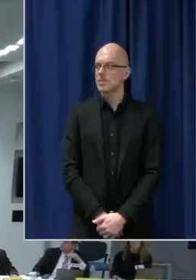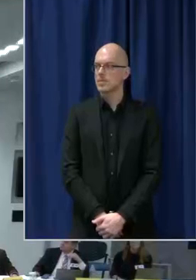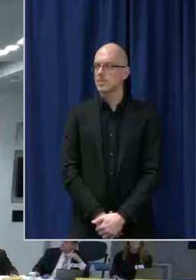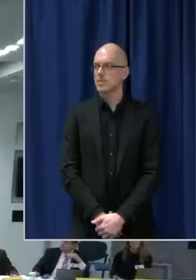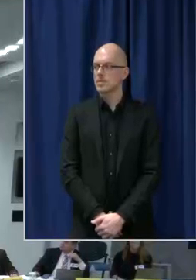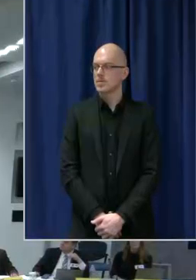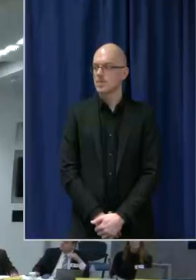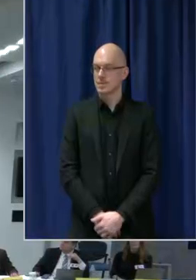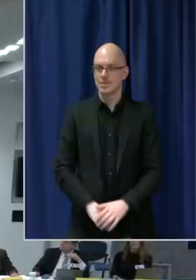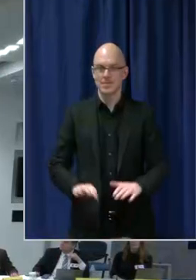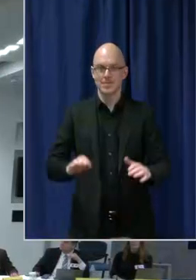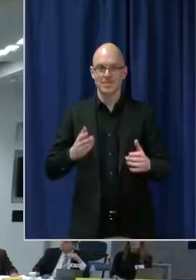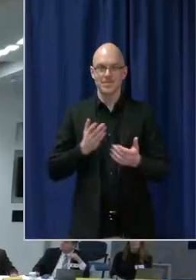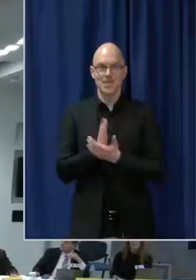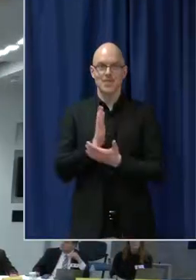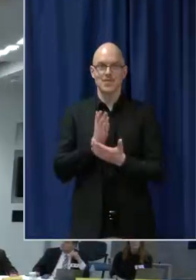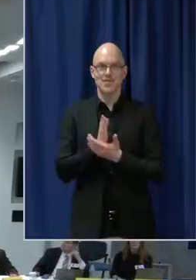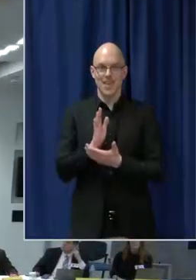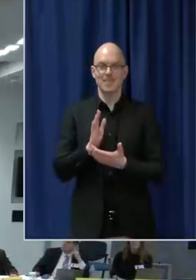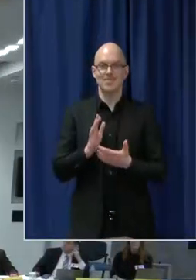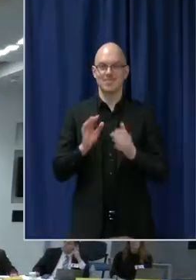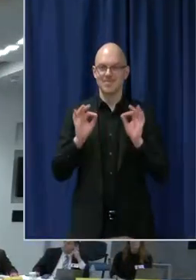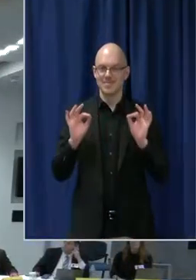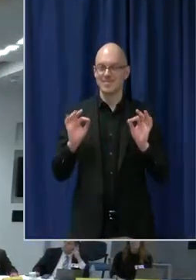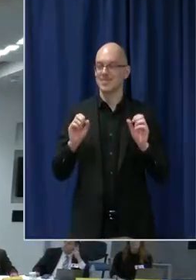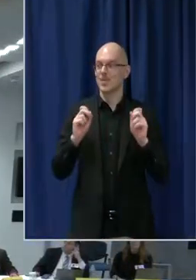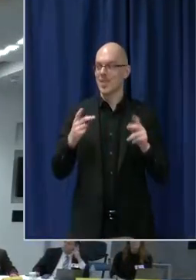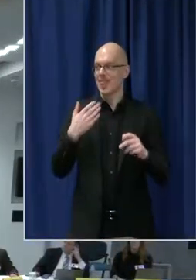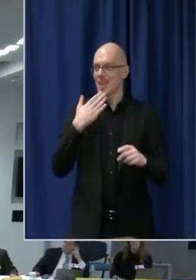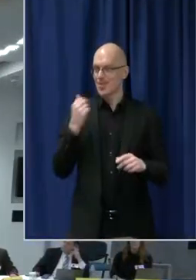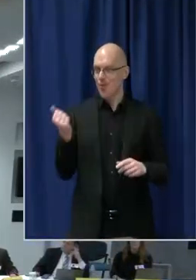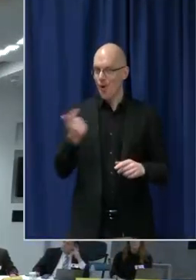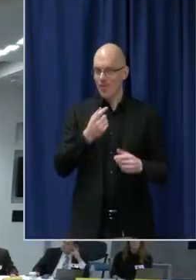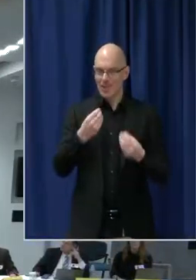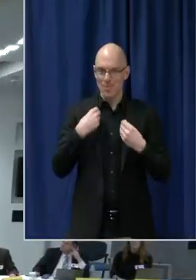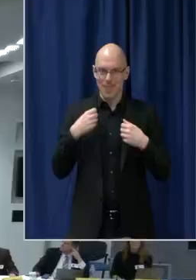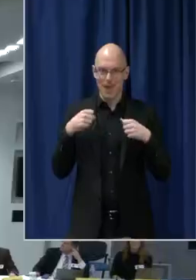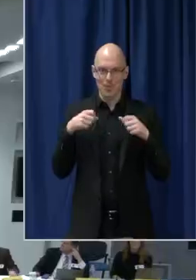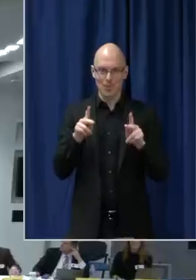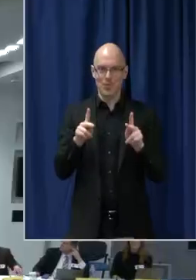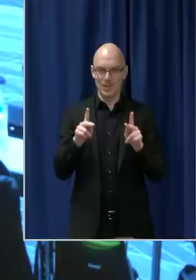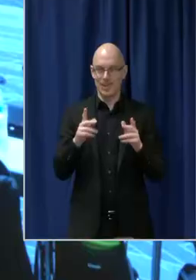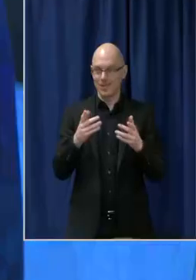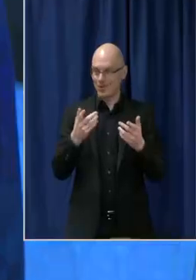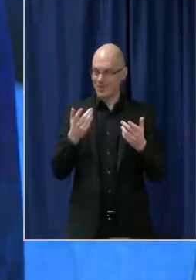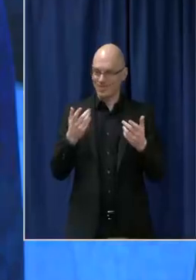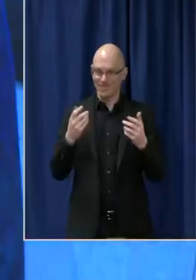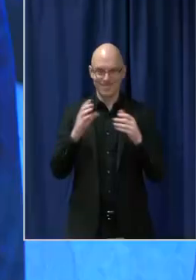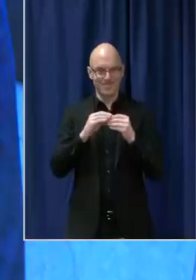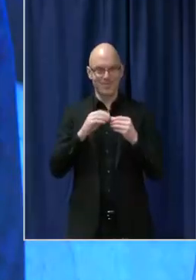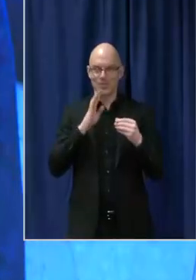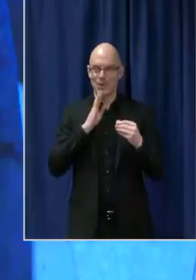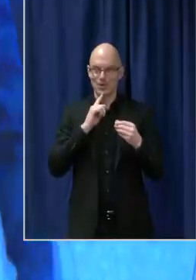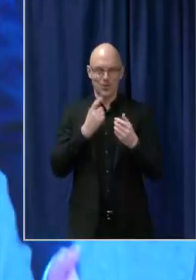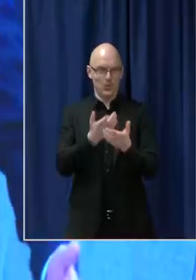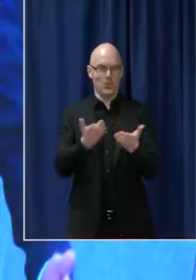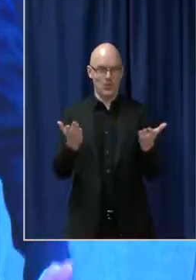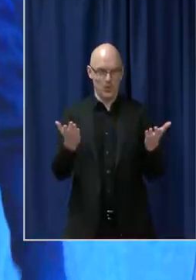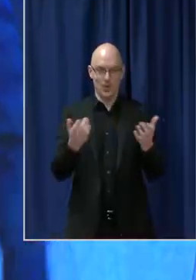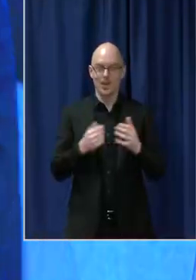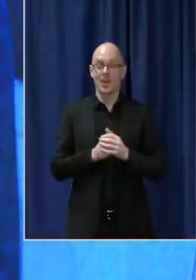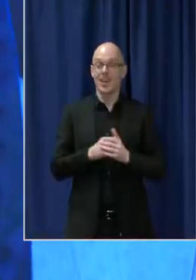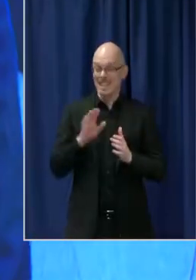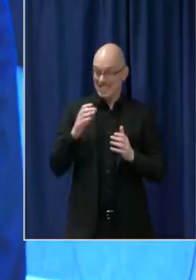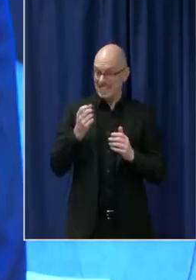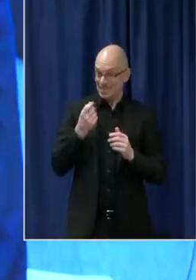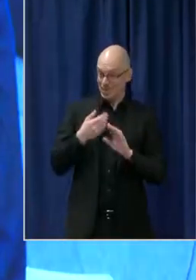All right. Well, thank you all for giving me the opportunity to address you, and at the outset, before I start, I just